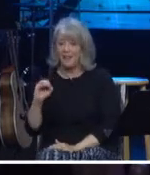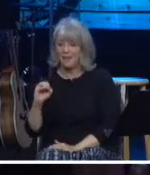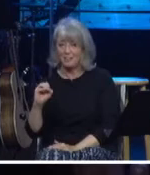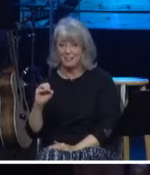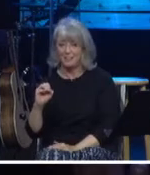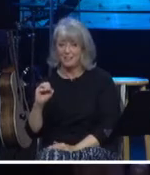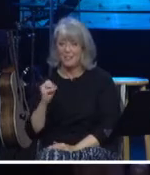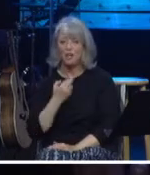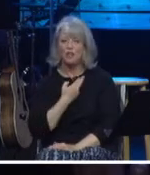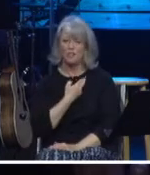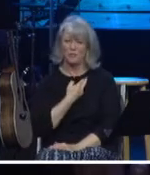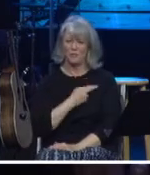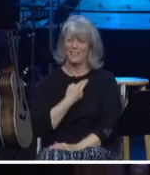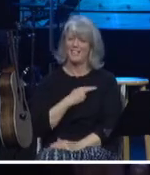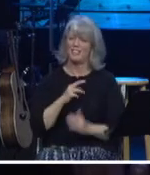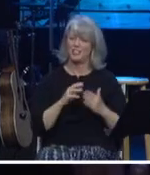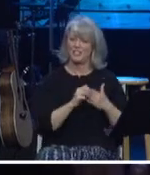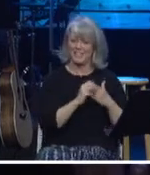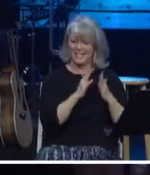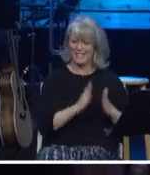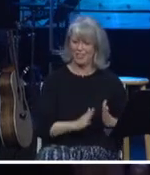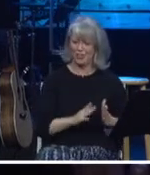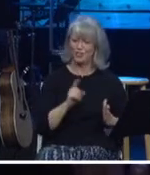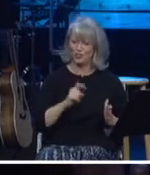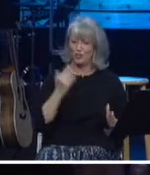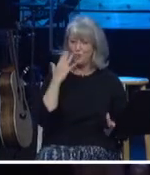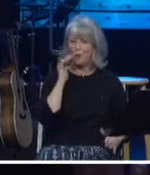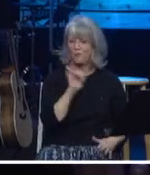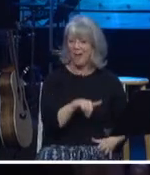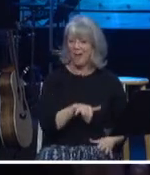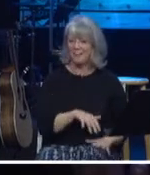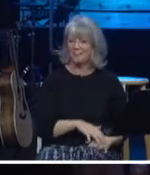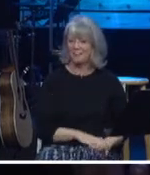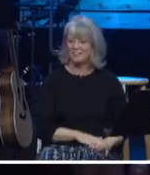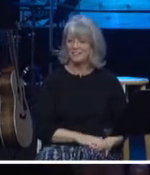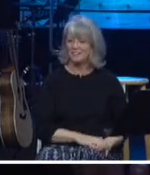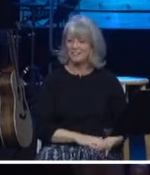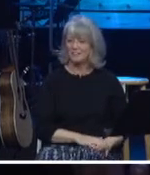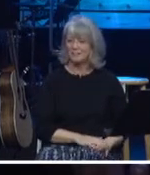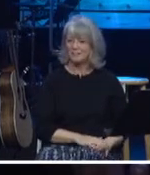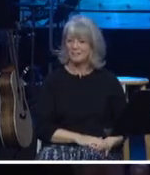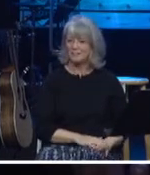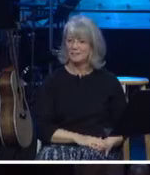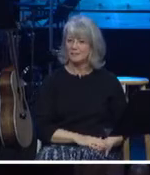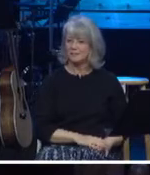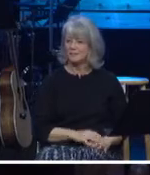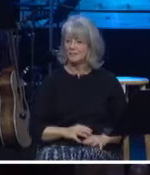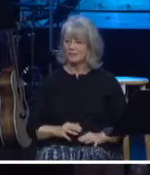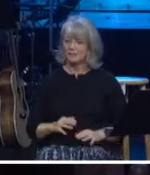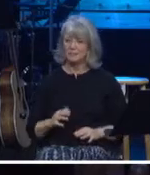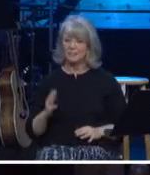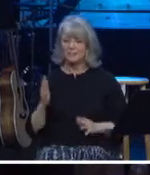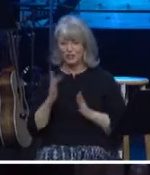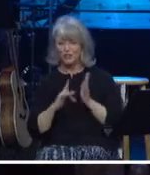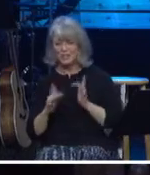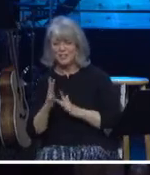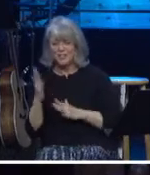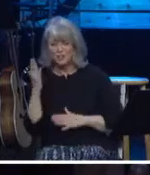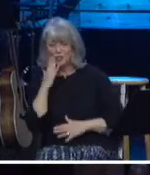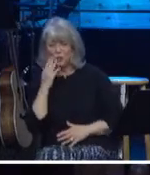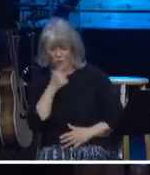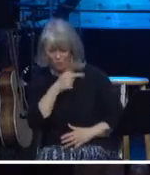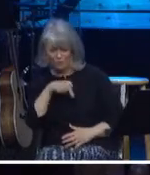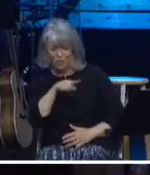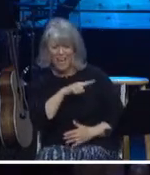The religious leaders should have known this. They should have known this. Jesus is not saying anything they had not read before. This is